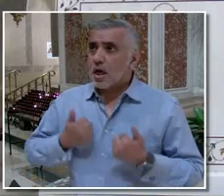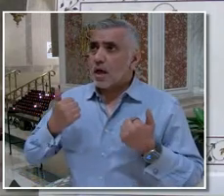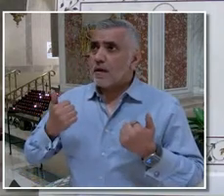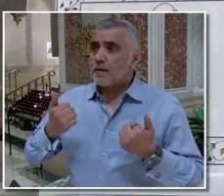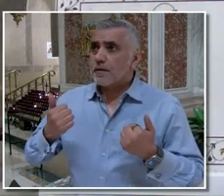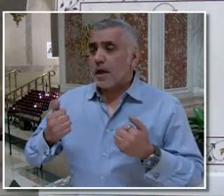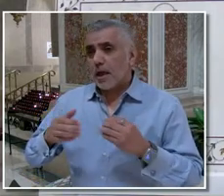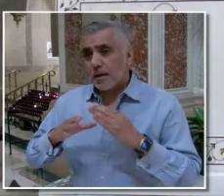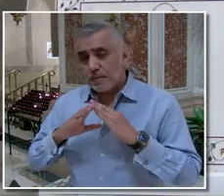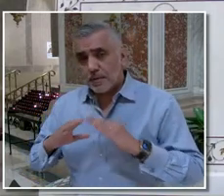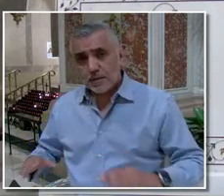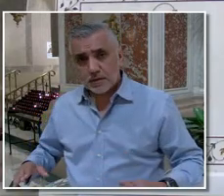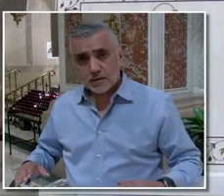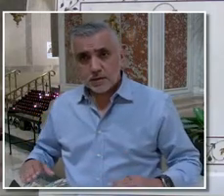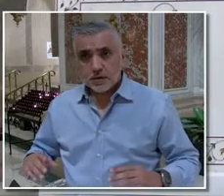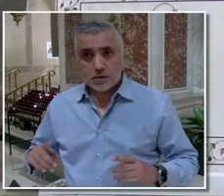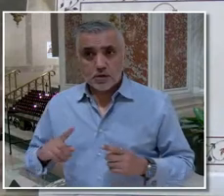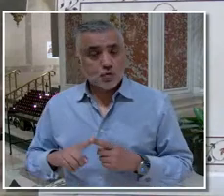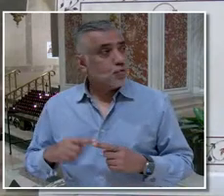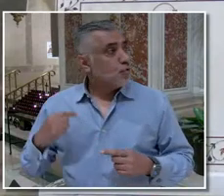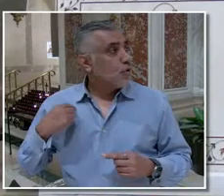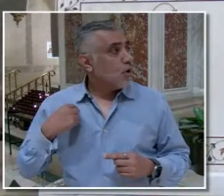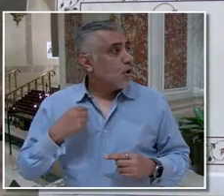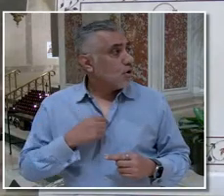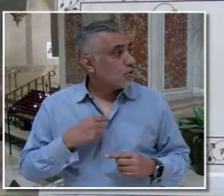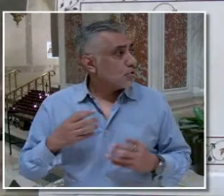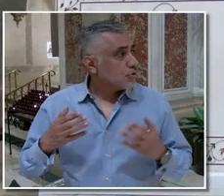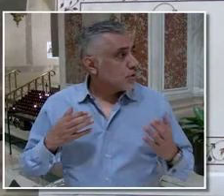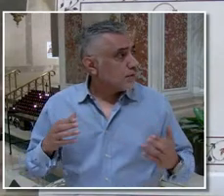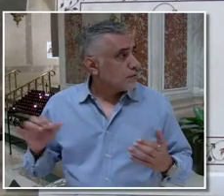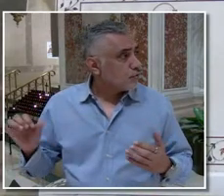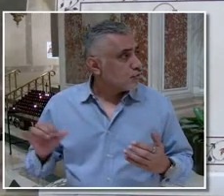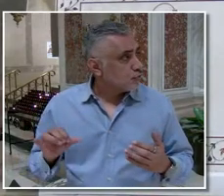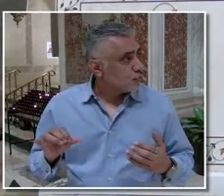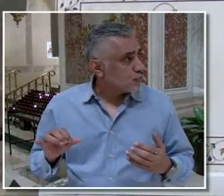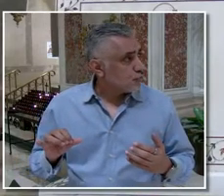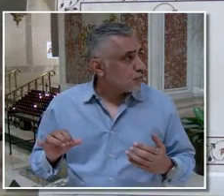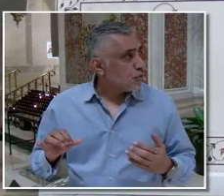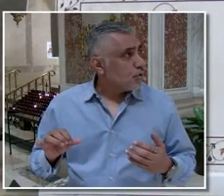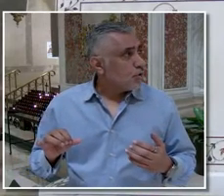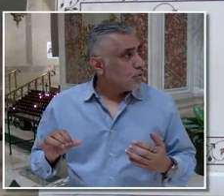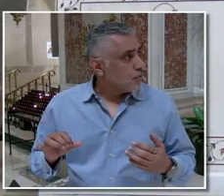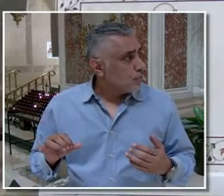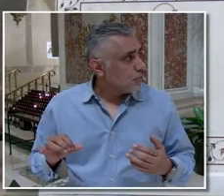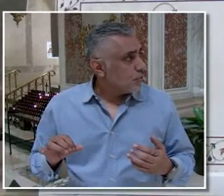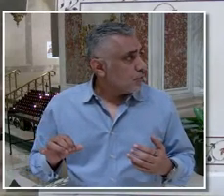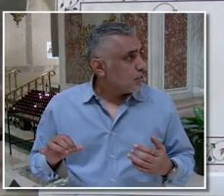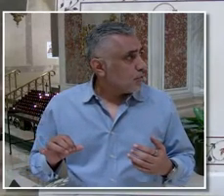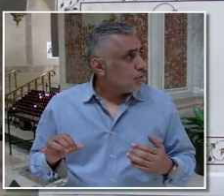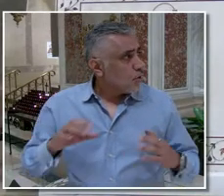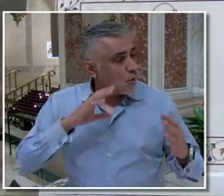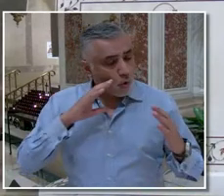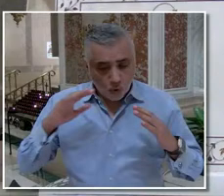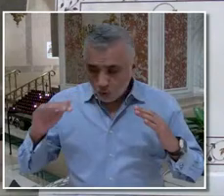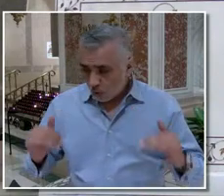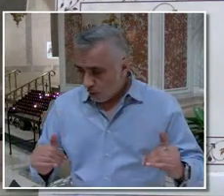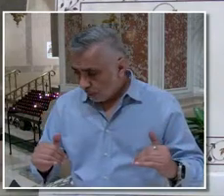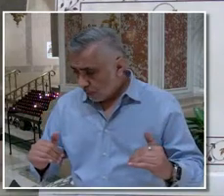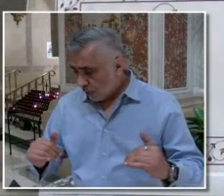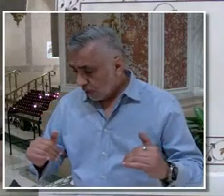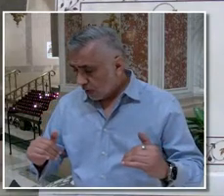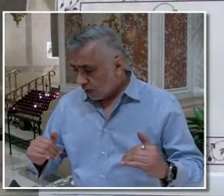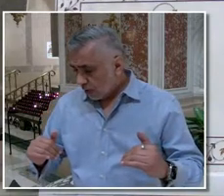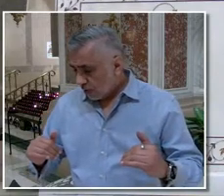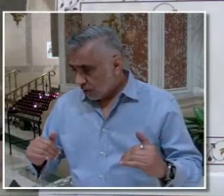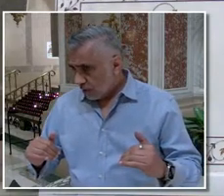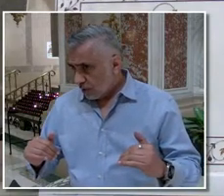peace. To us also, your servants, who, though sinners, hope in your abundant